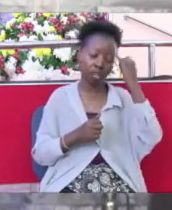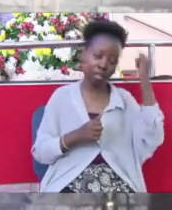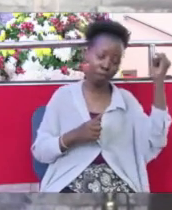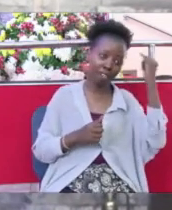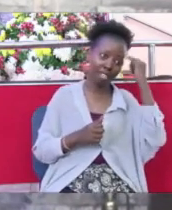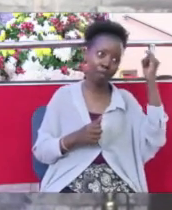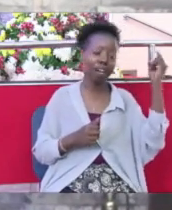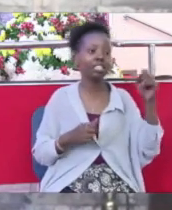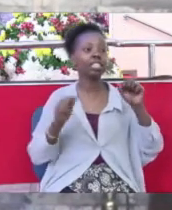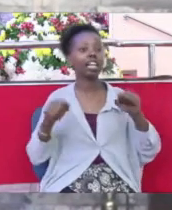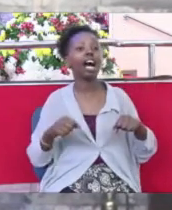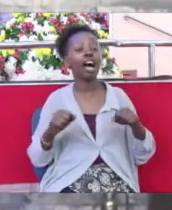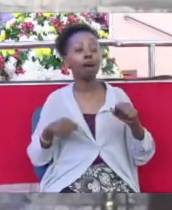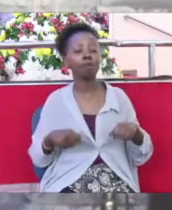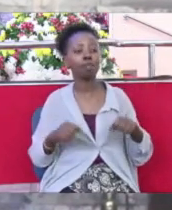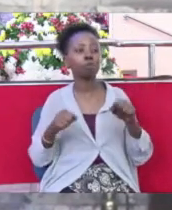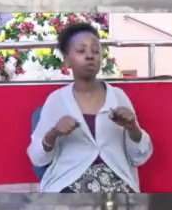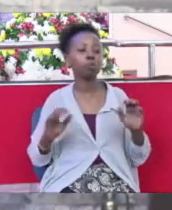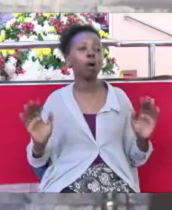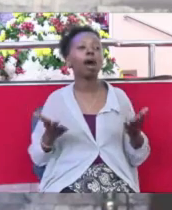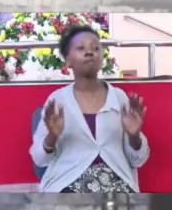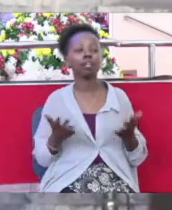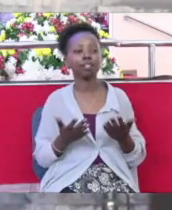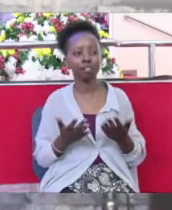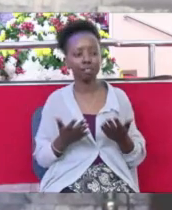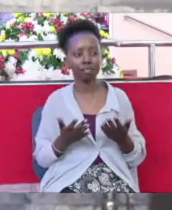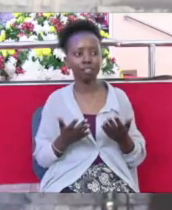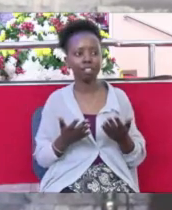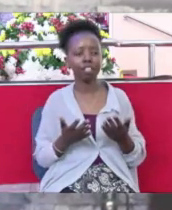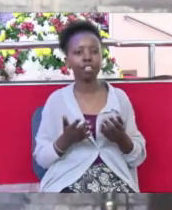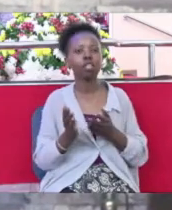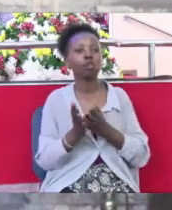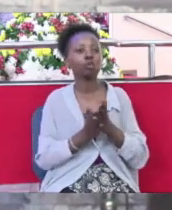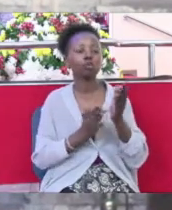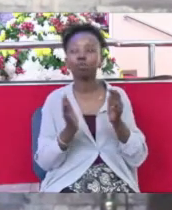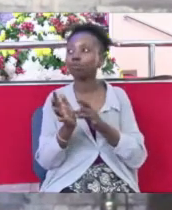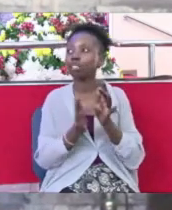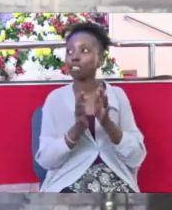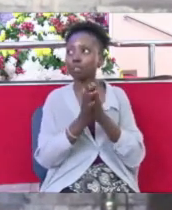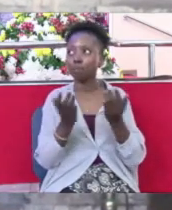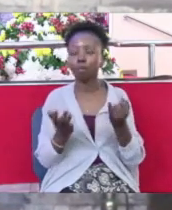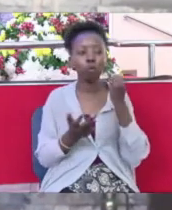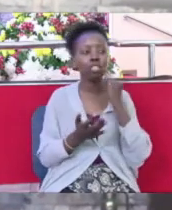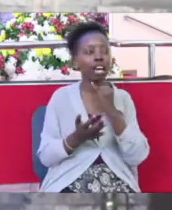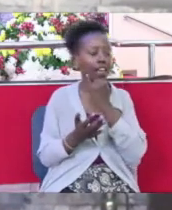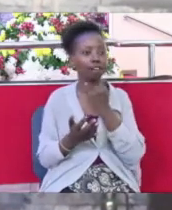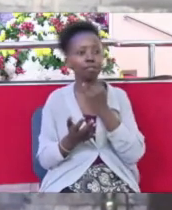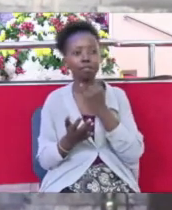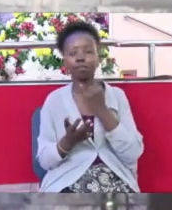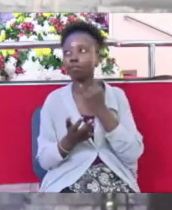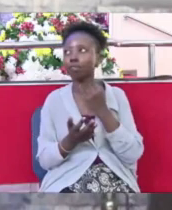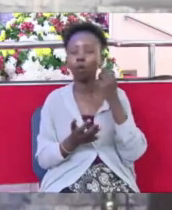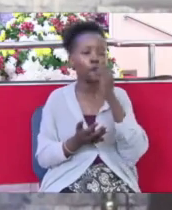Isaiah 41. Verse 14 to 15. That though you are a roaring worm, O Jacob, don't